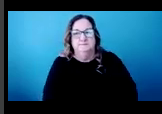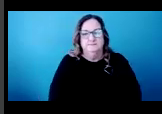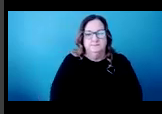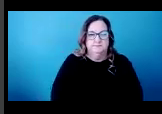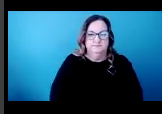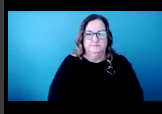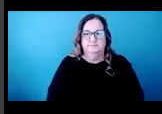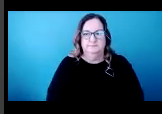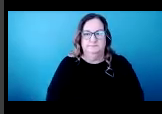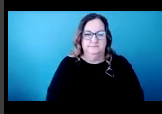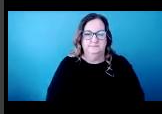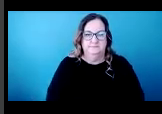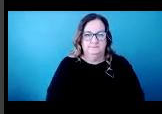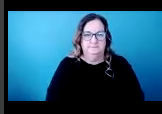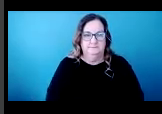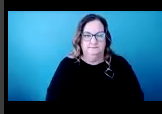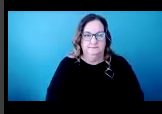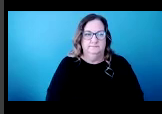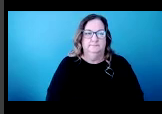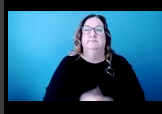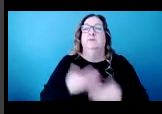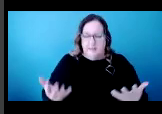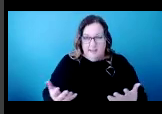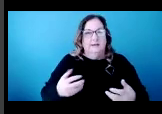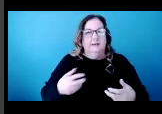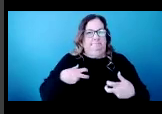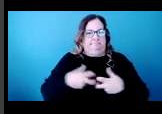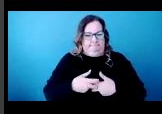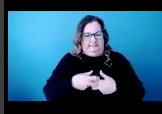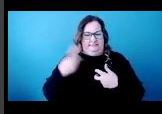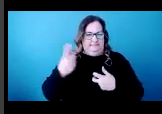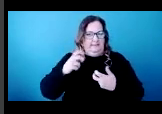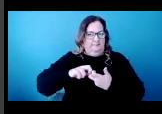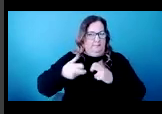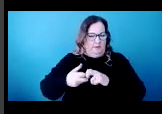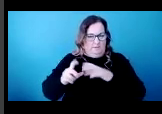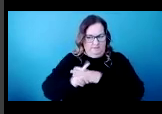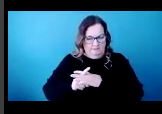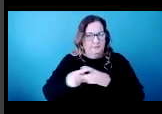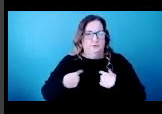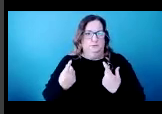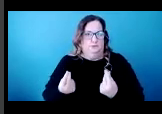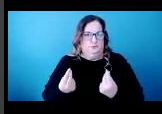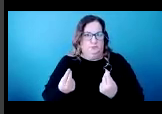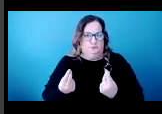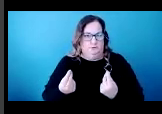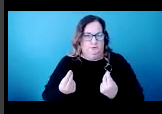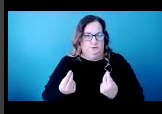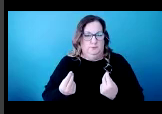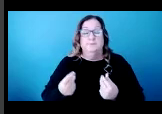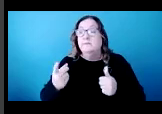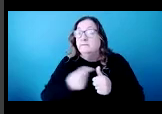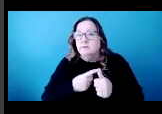Okay, so I have an issue. What do I do? So first step would be to document the